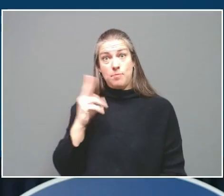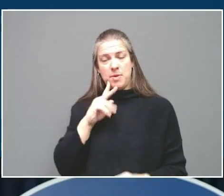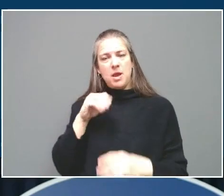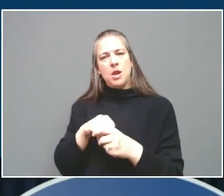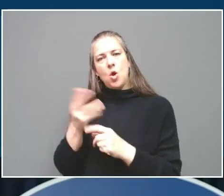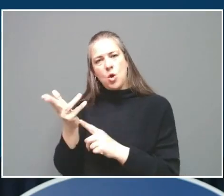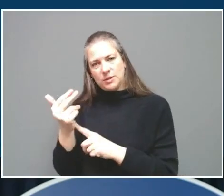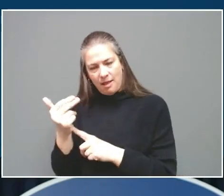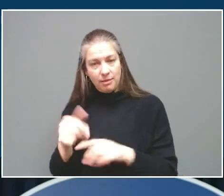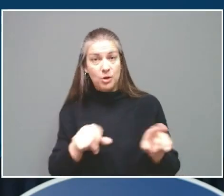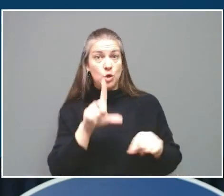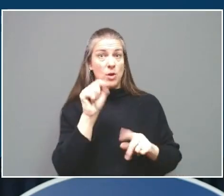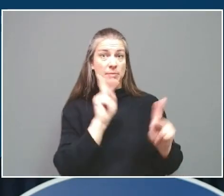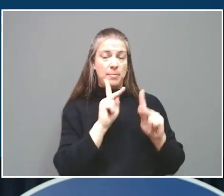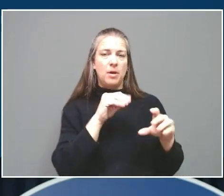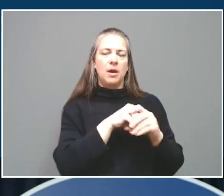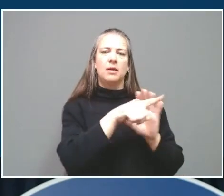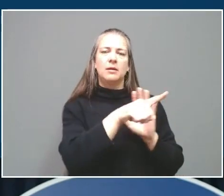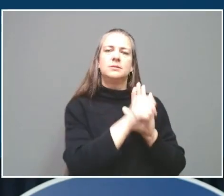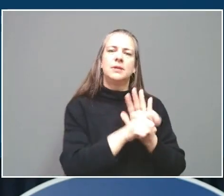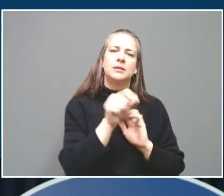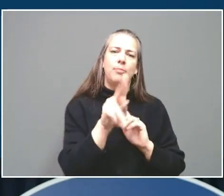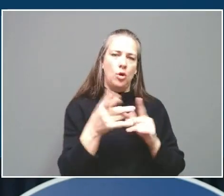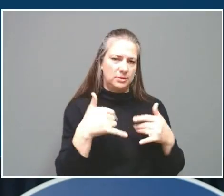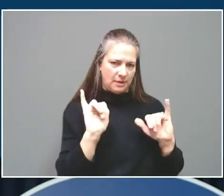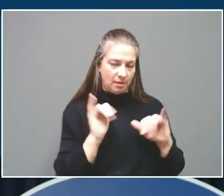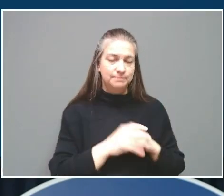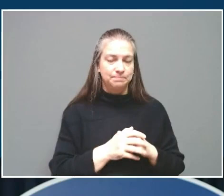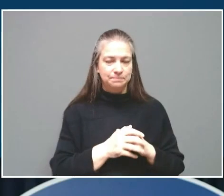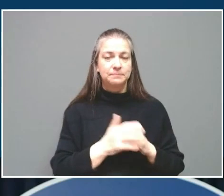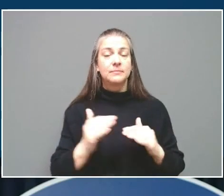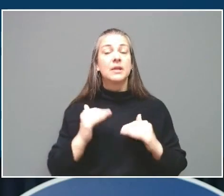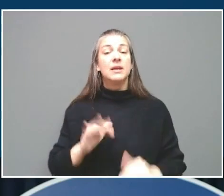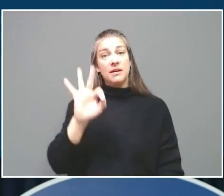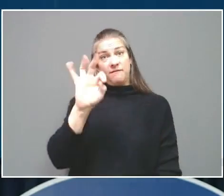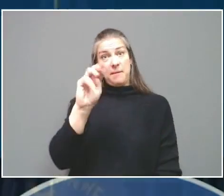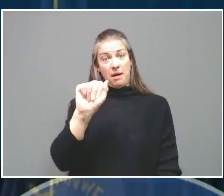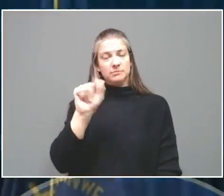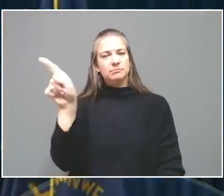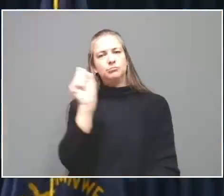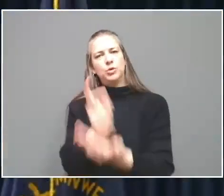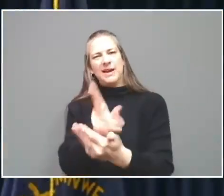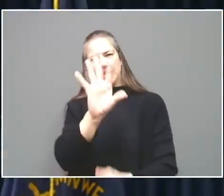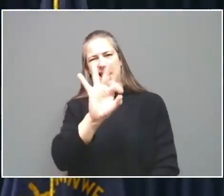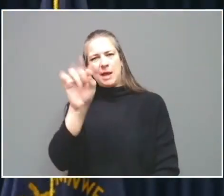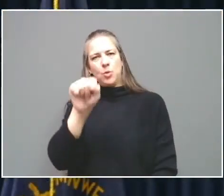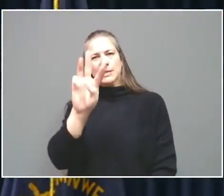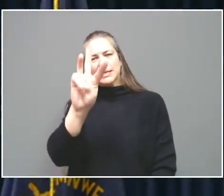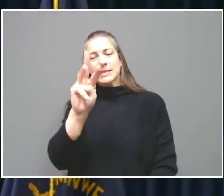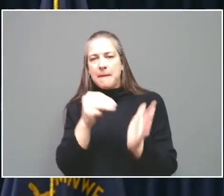still sheltering in our state parks. FEMA assistance. FEMA's now approved more than $99.6 million in